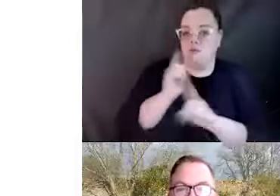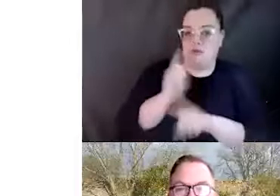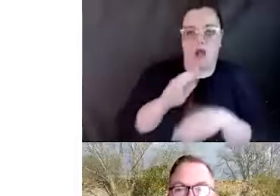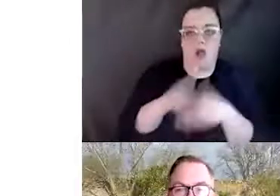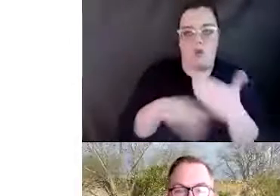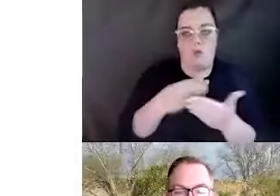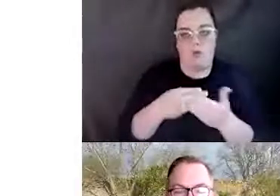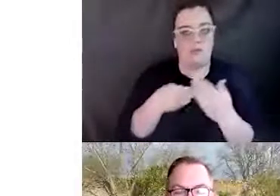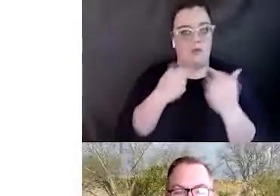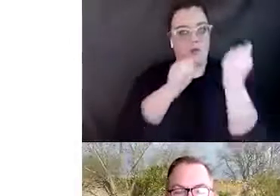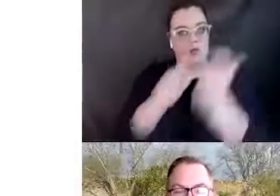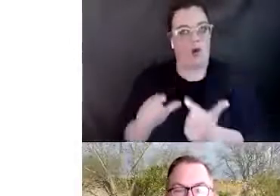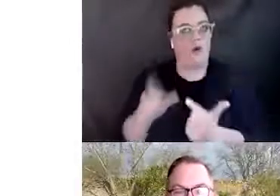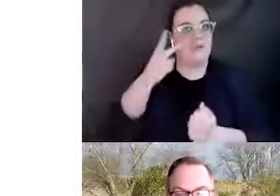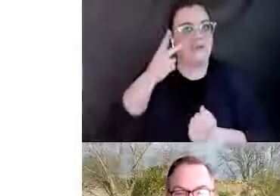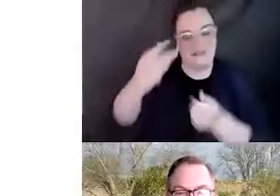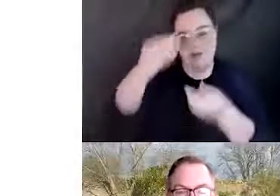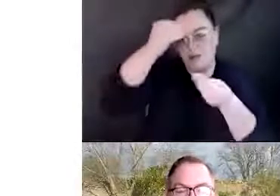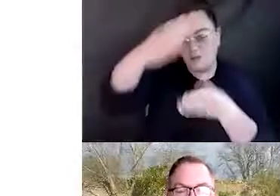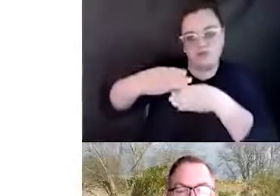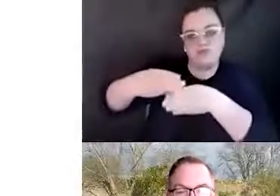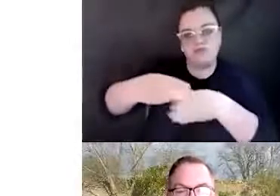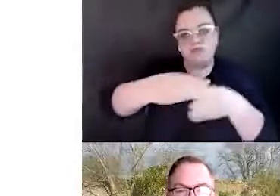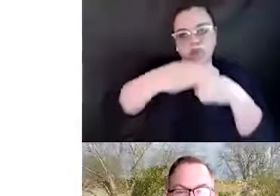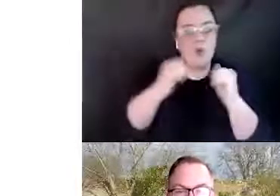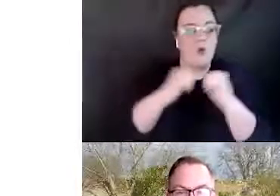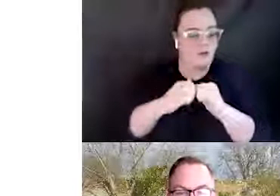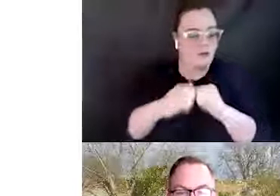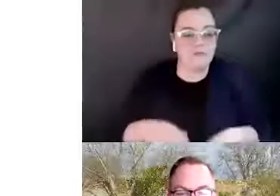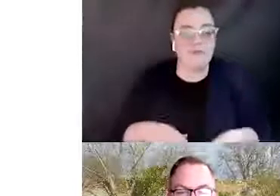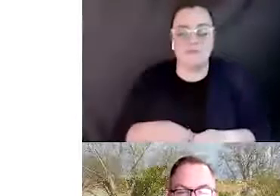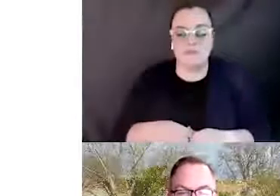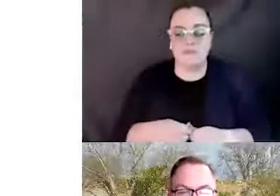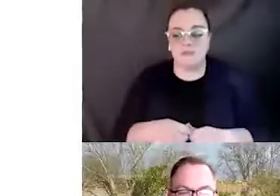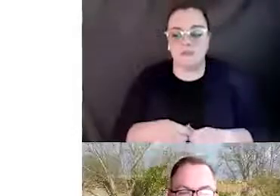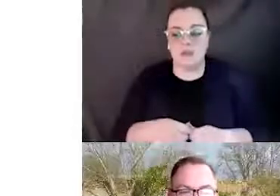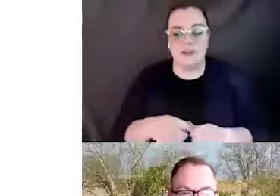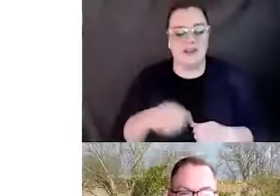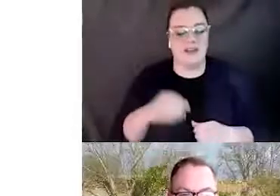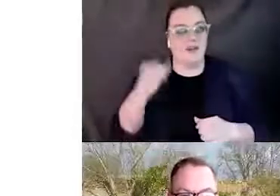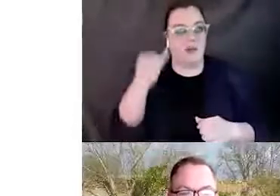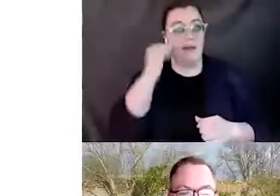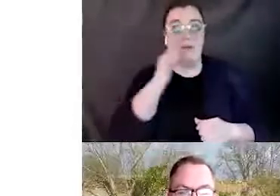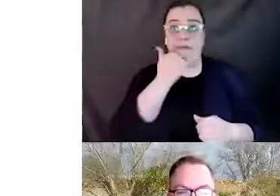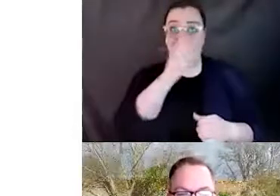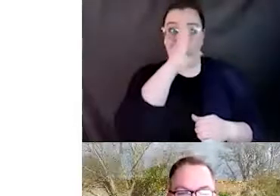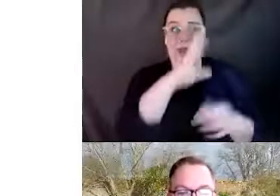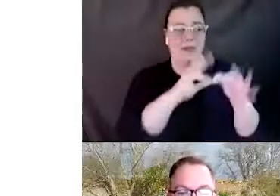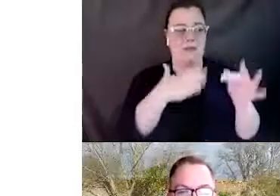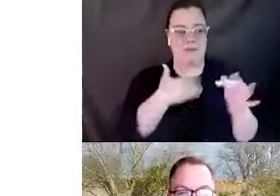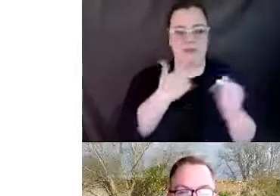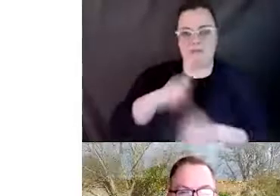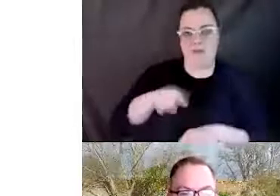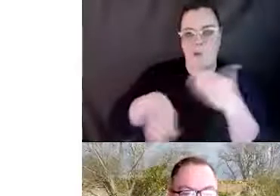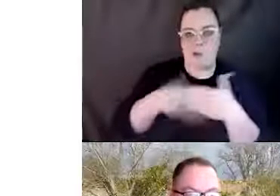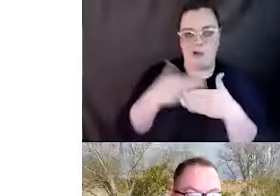that everyone will see that answer along with the question, so people understand what you're answering. Okay, with